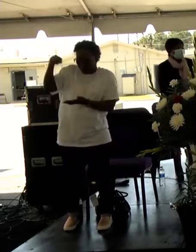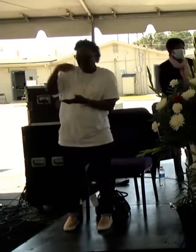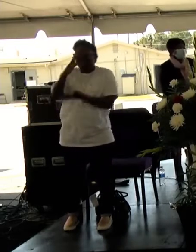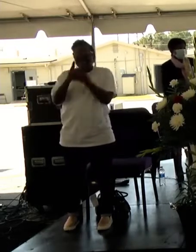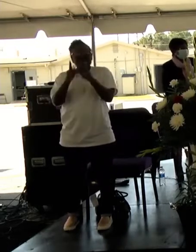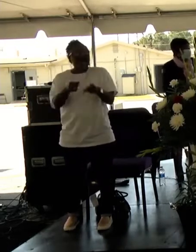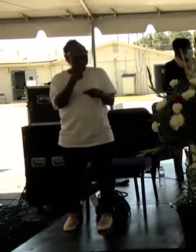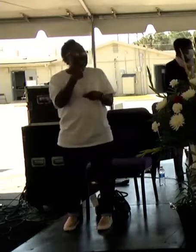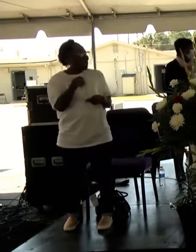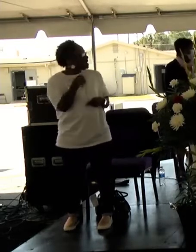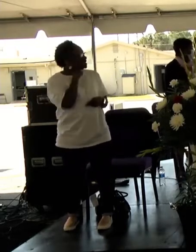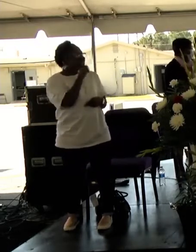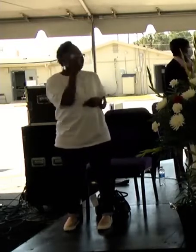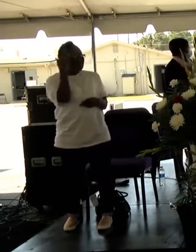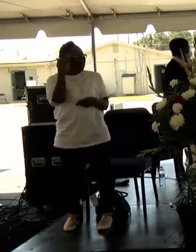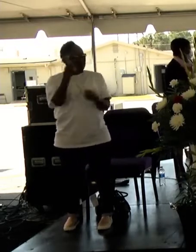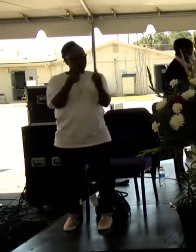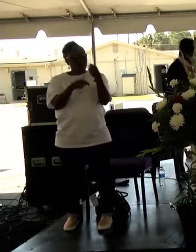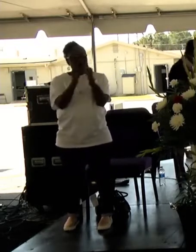I didn't know it came with all this.